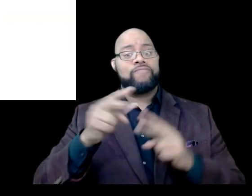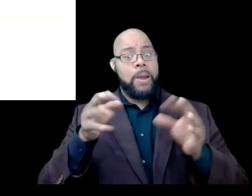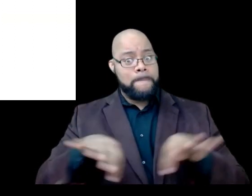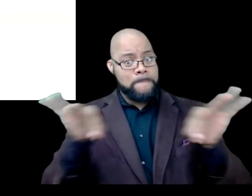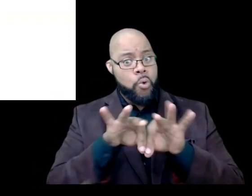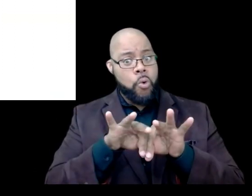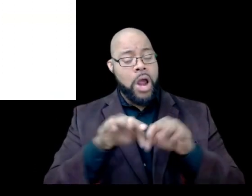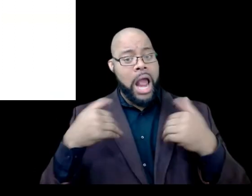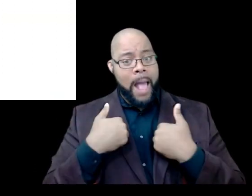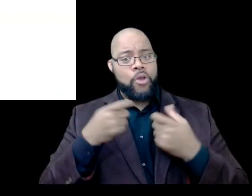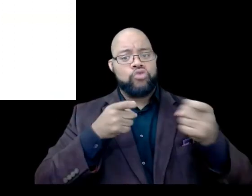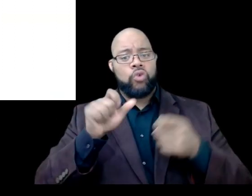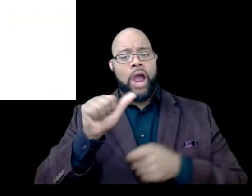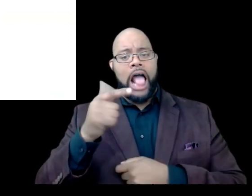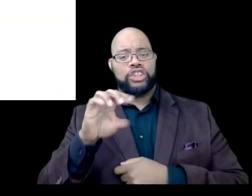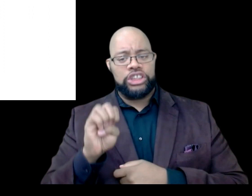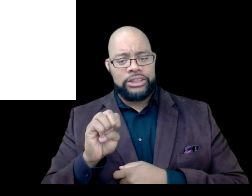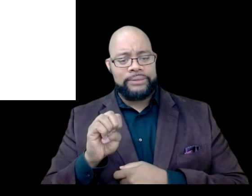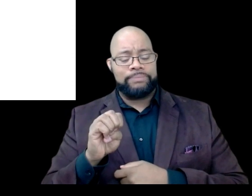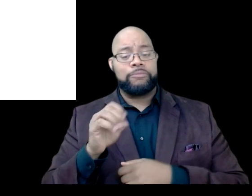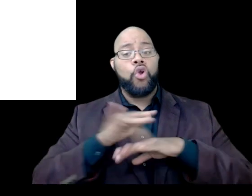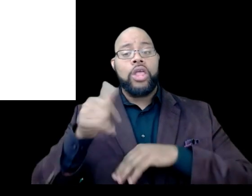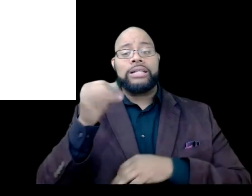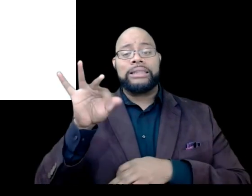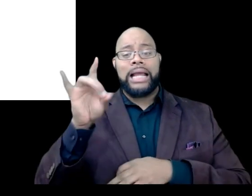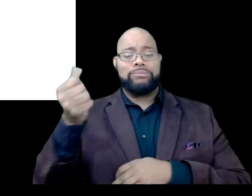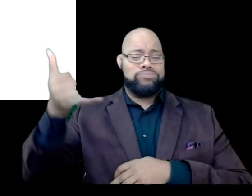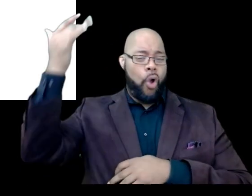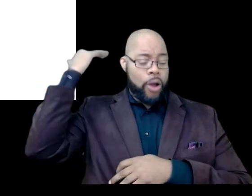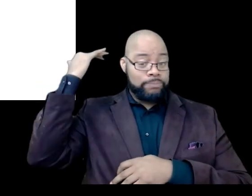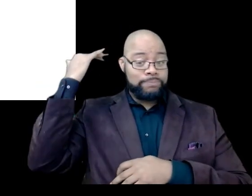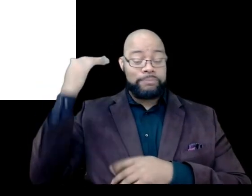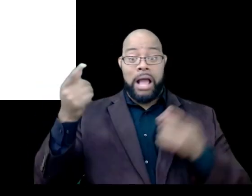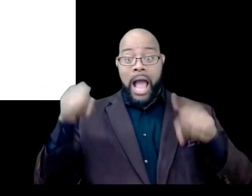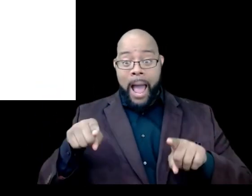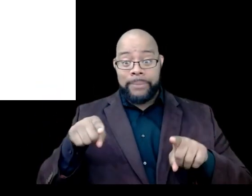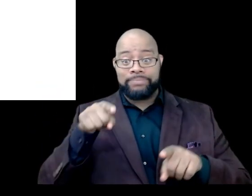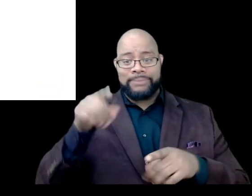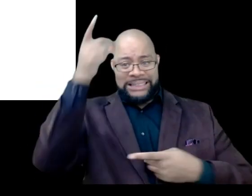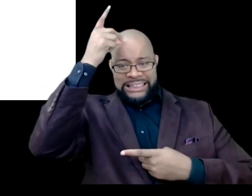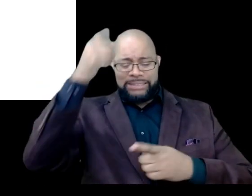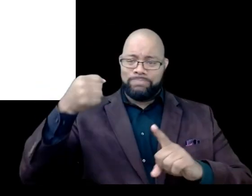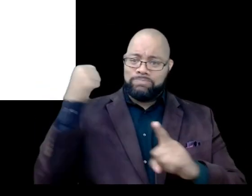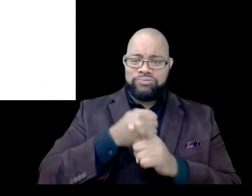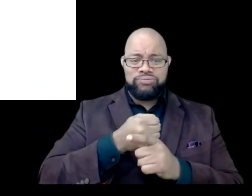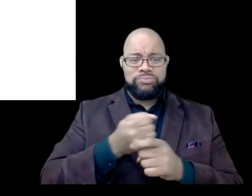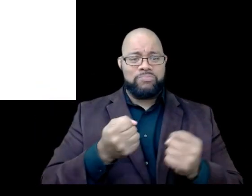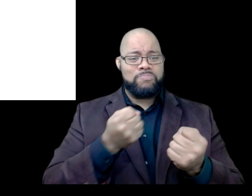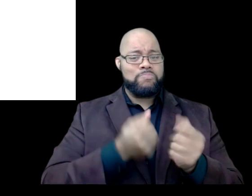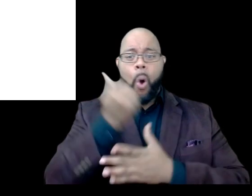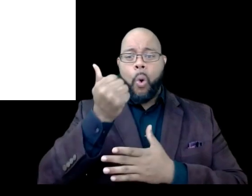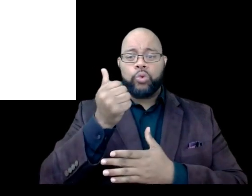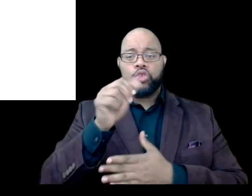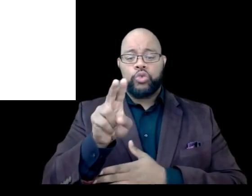important grazers. They control algae. In the early 1980s, disease wiped